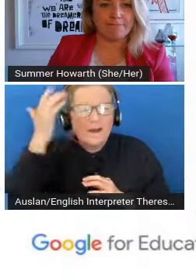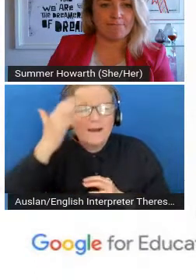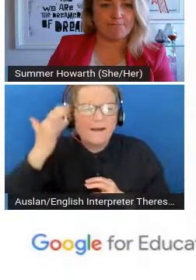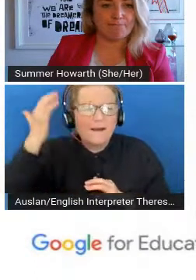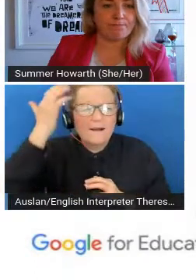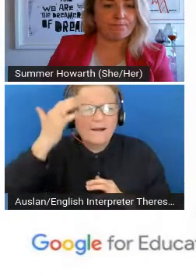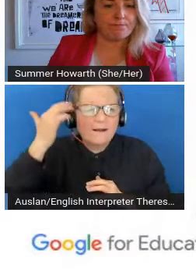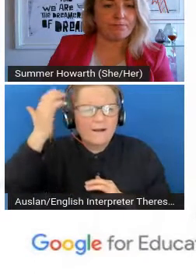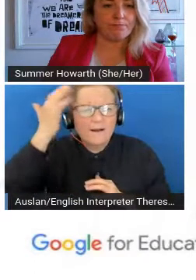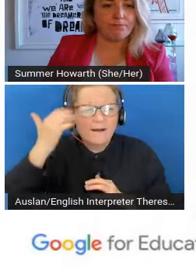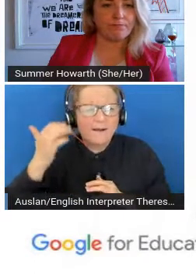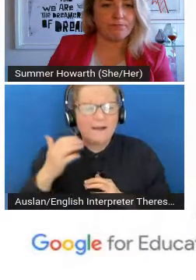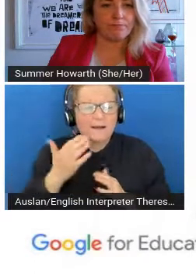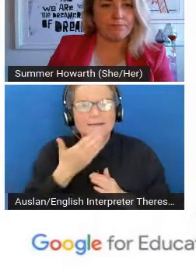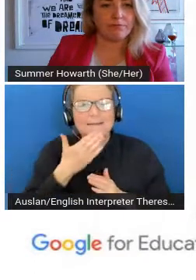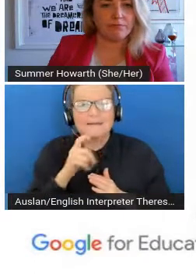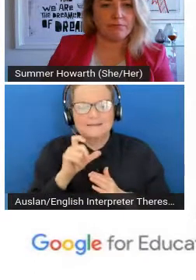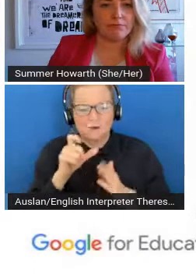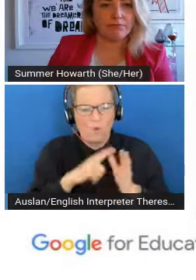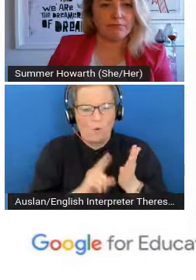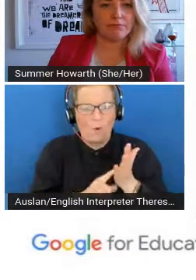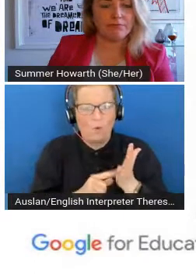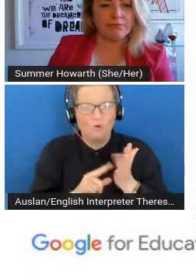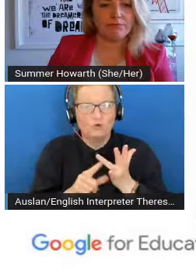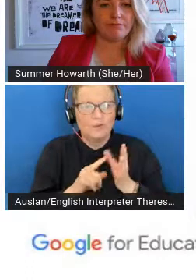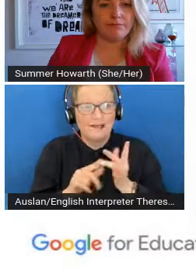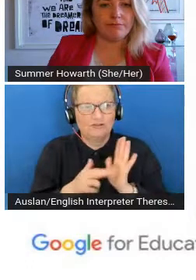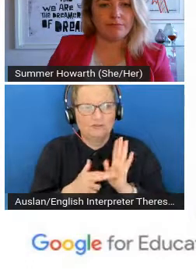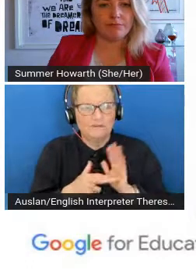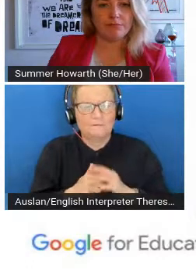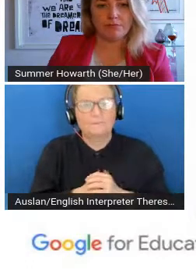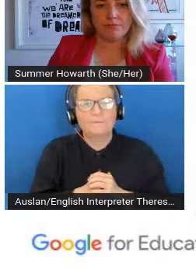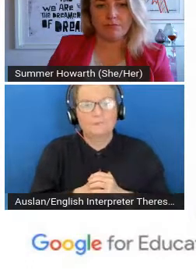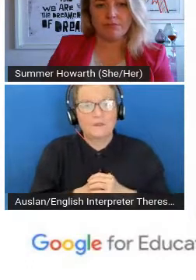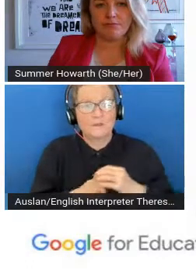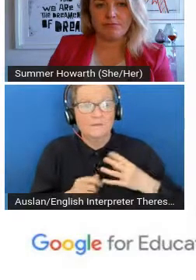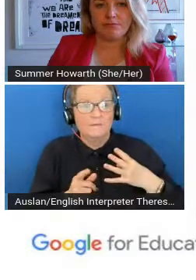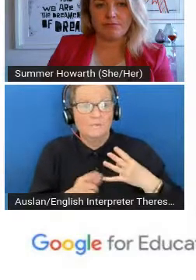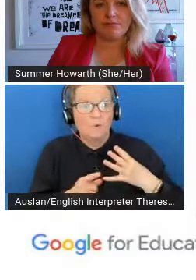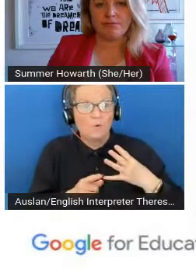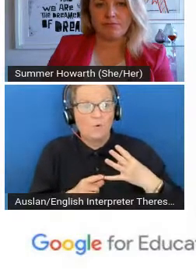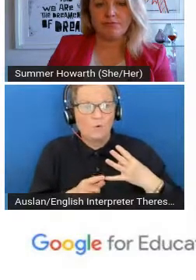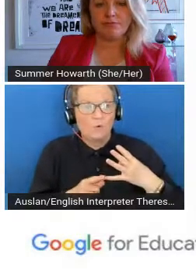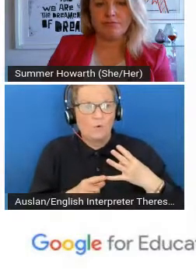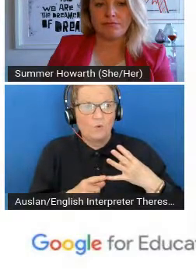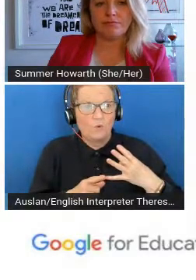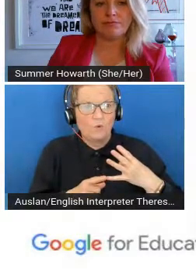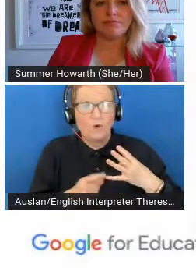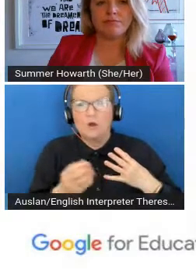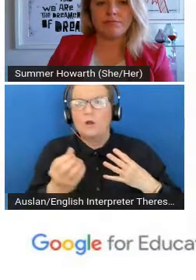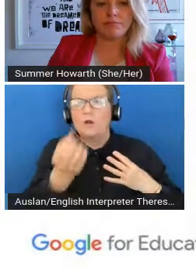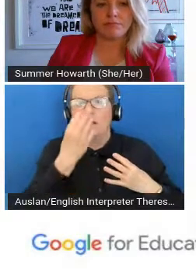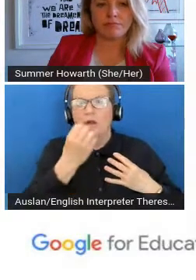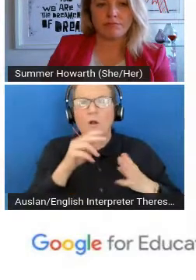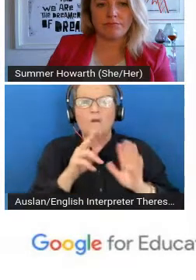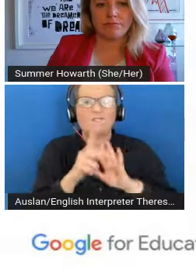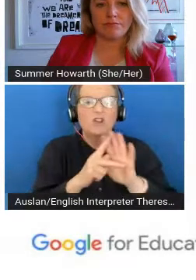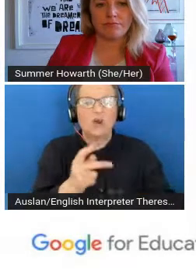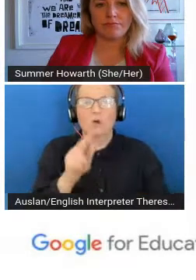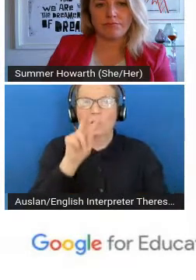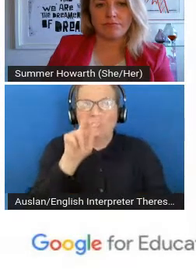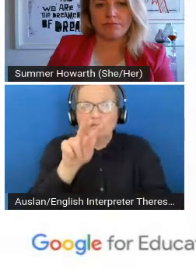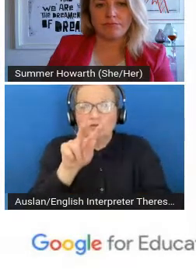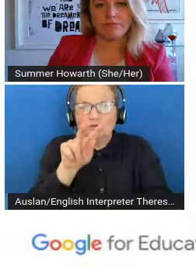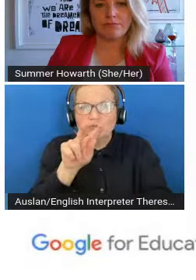action. Yeah, exactly right. And how am I capturing any questions that the learners have about the input? So, for example, that idea